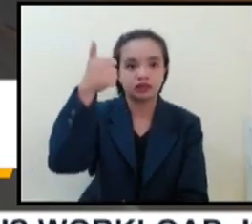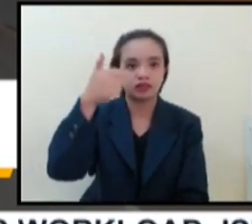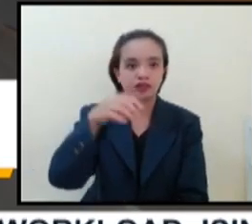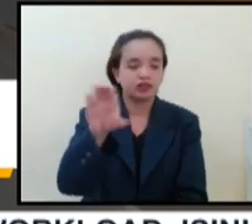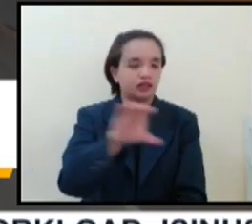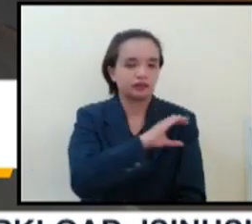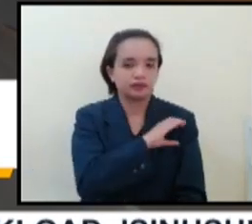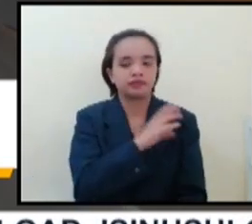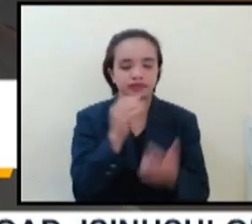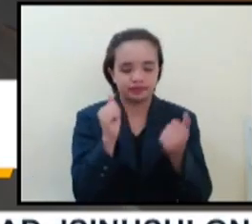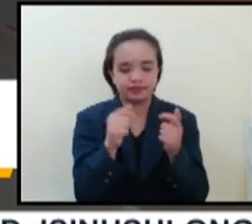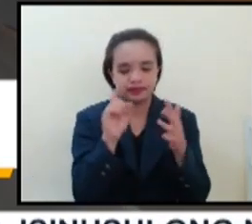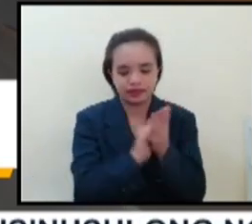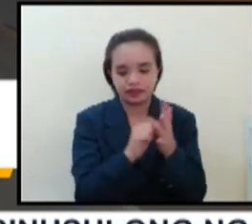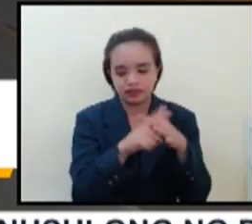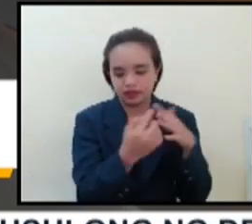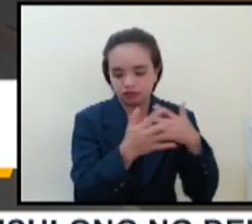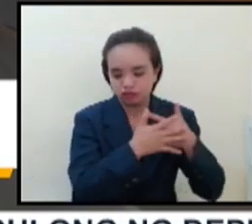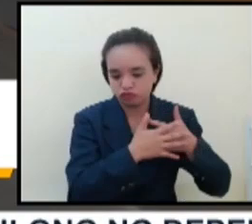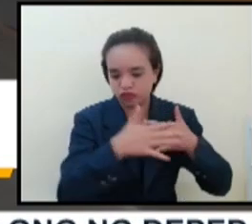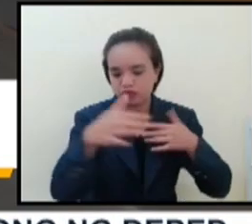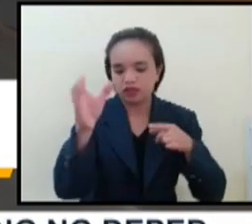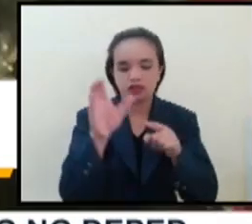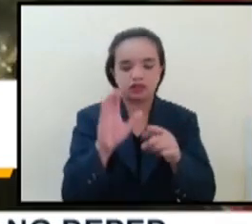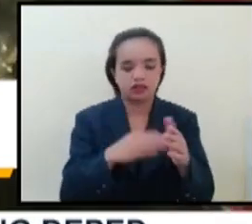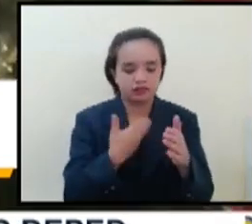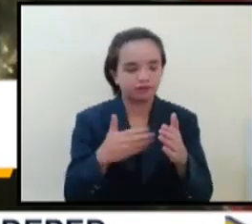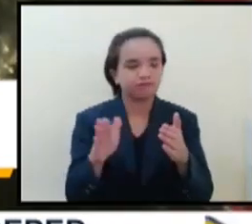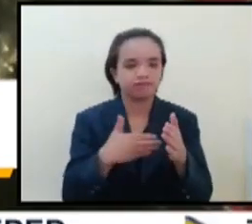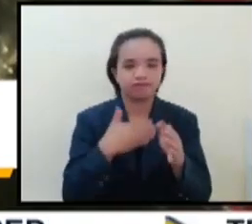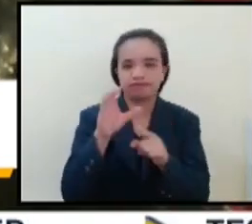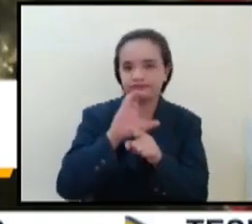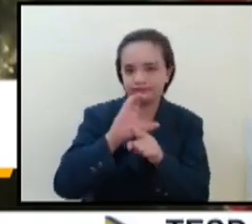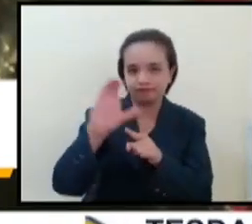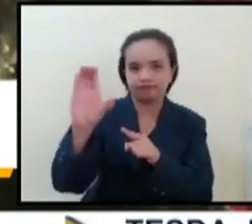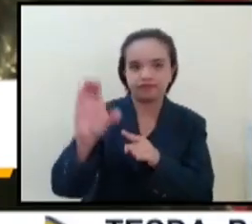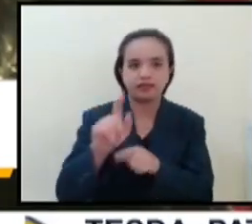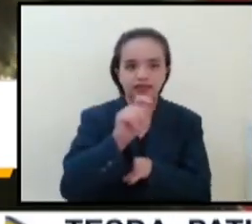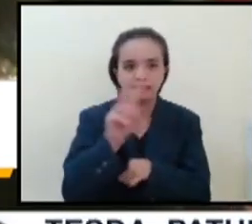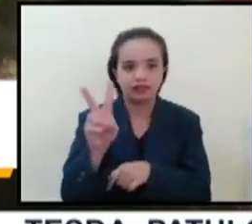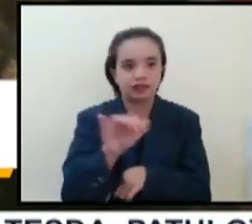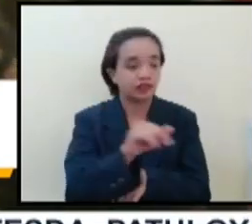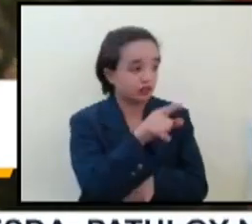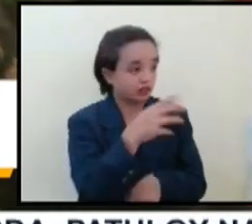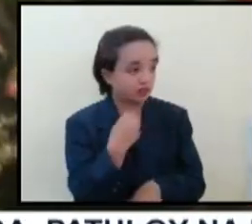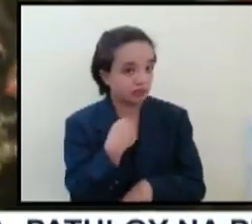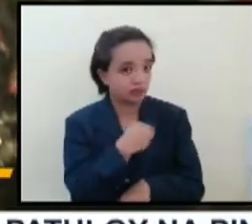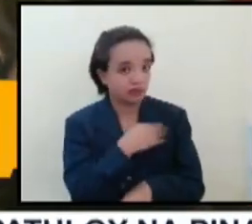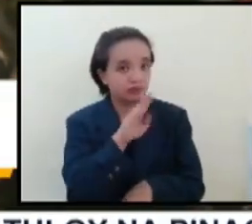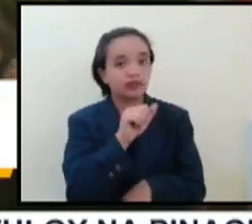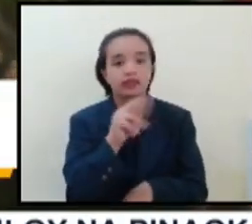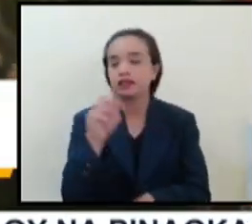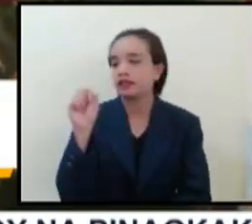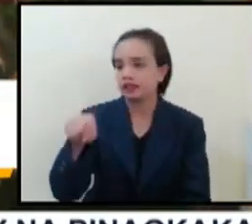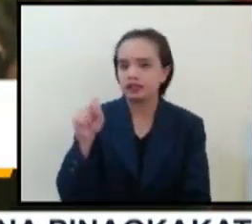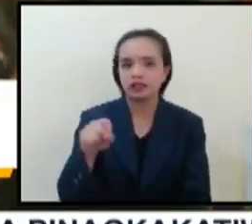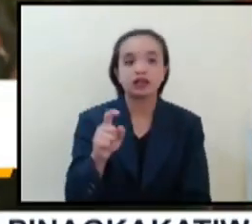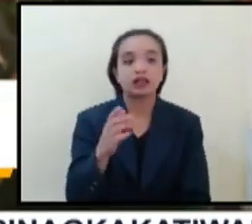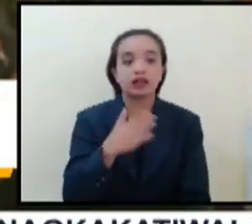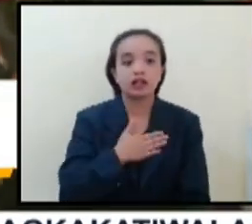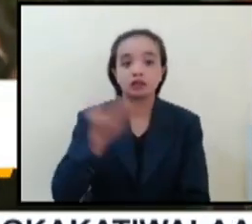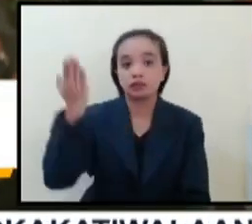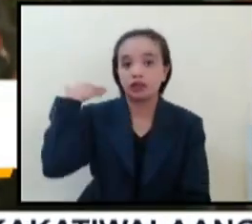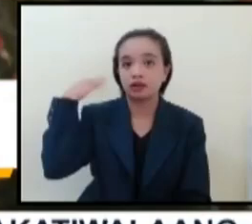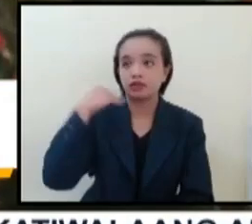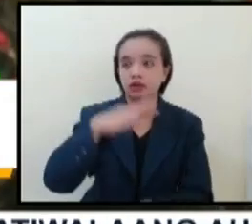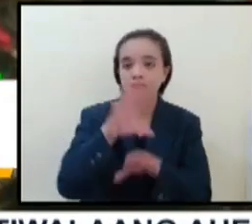nagtuloy-tuloy na yung karera ko sa musika at sa television. Pero ikaw ay member din ng banda. Yes. Pwede mo kami sa banda mo? I used to be part